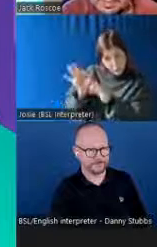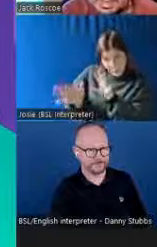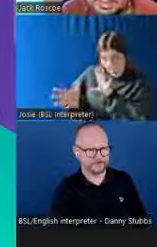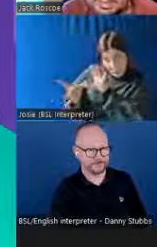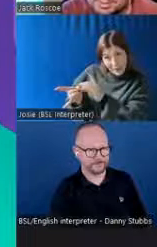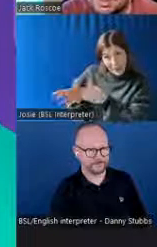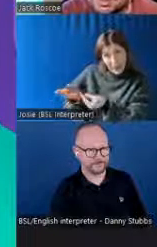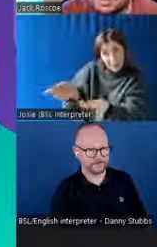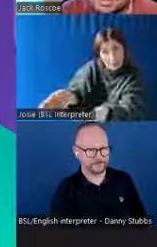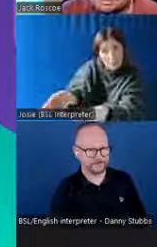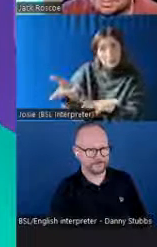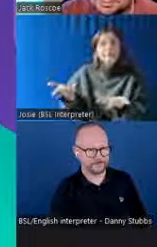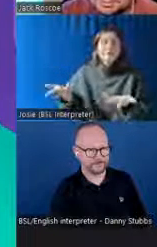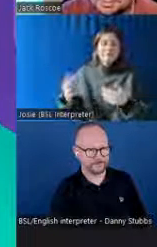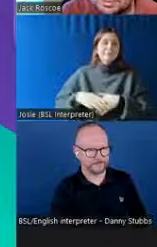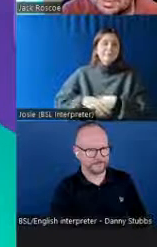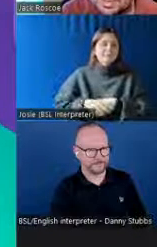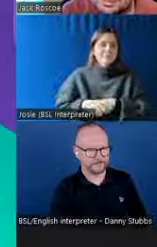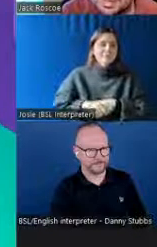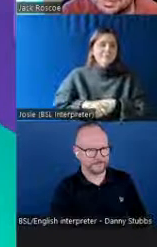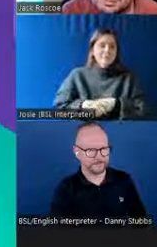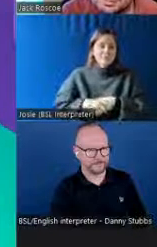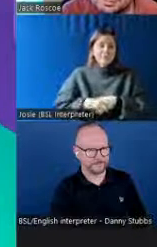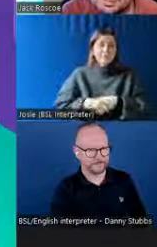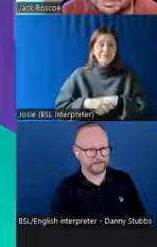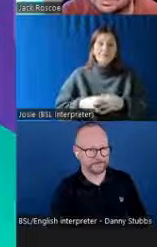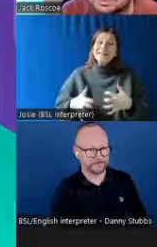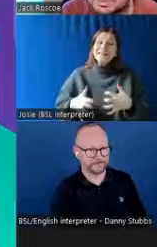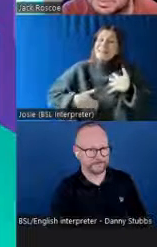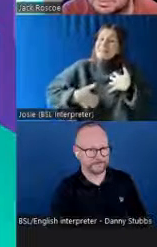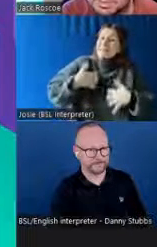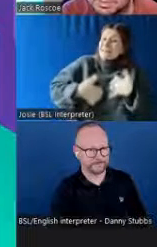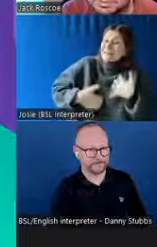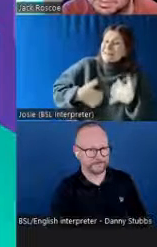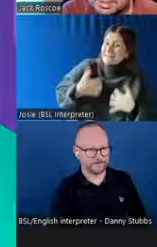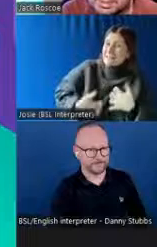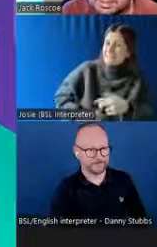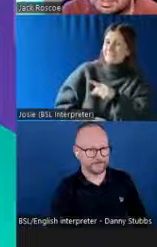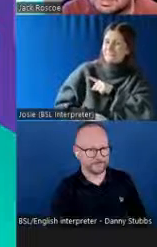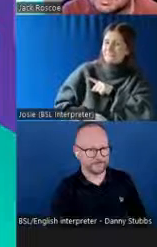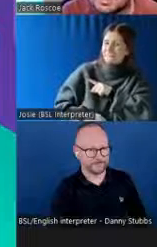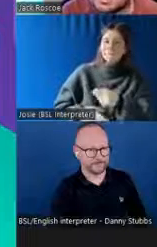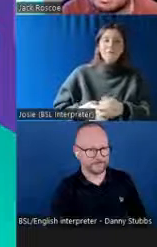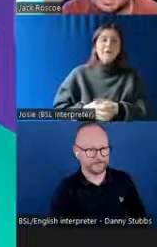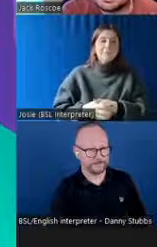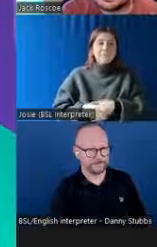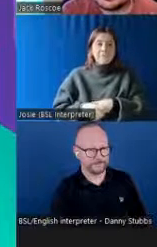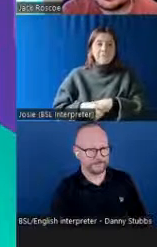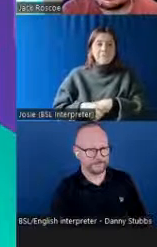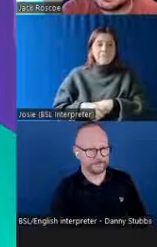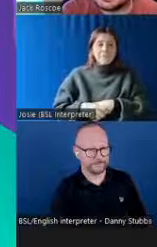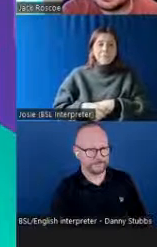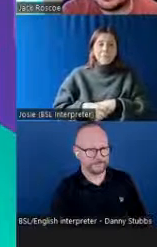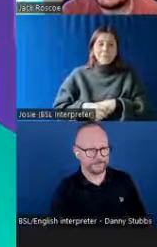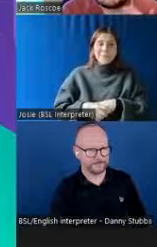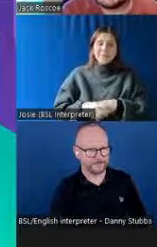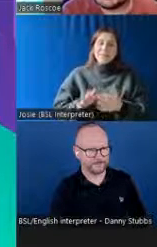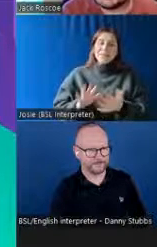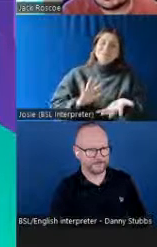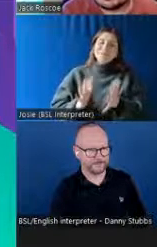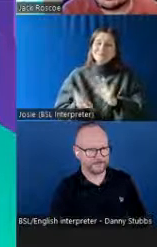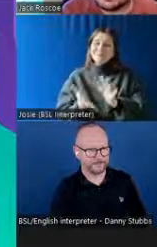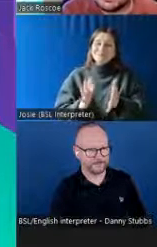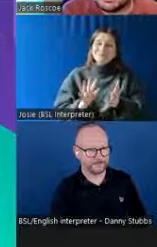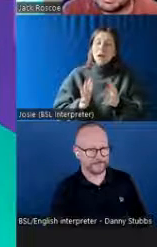Incentivization is a bit of a last resort. I often feel it comes with its own issues because it can make the interaction about